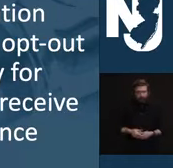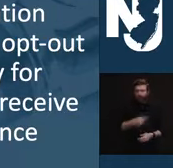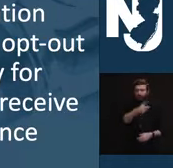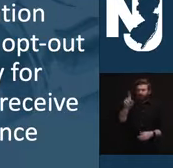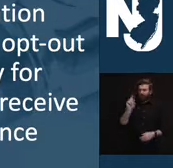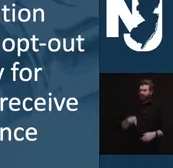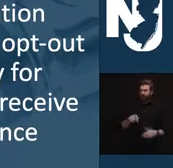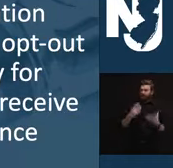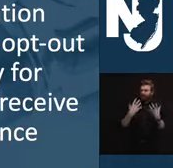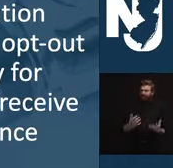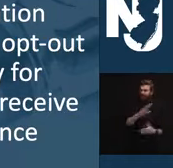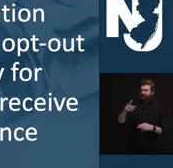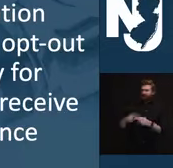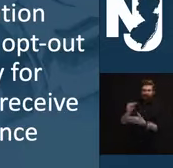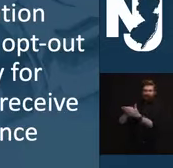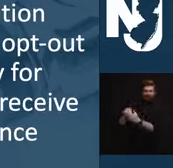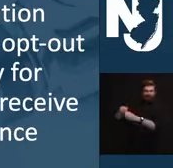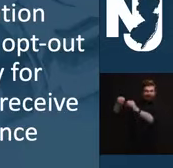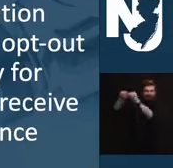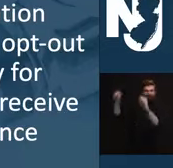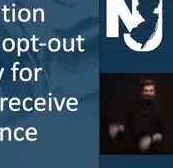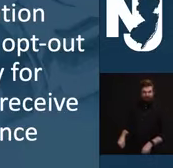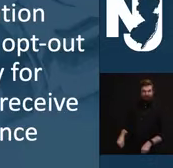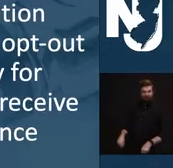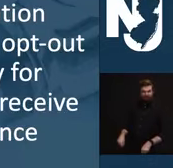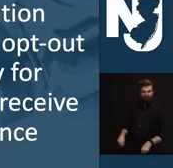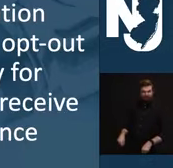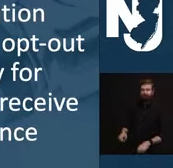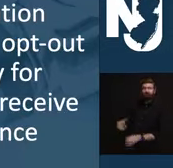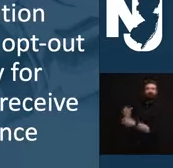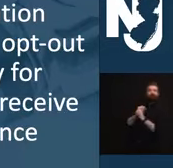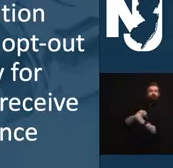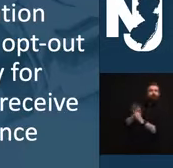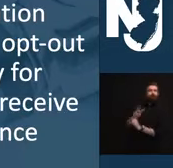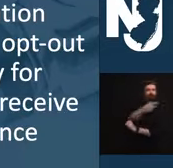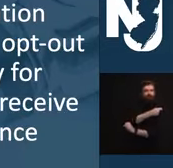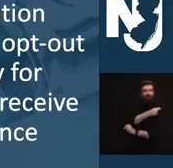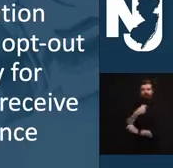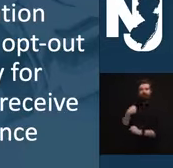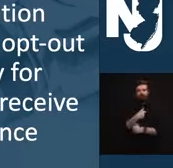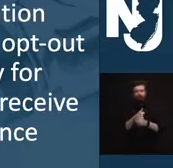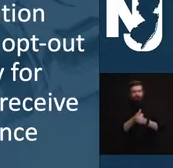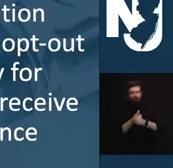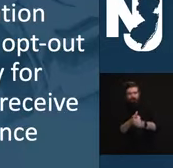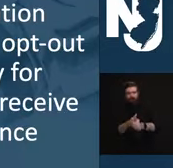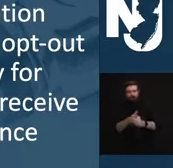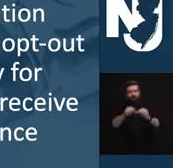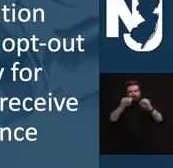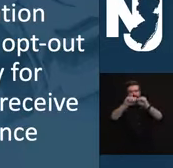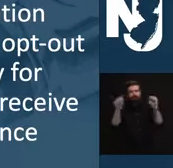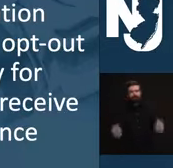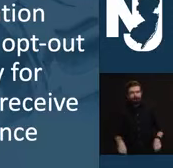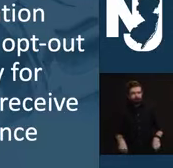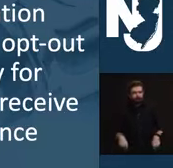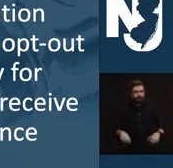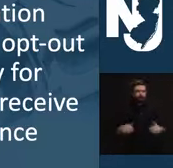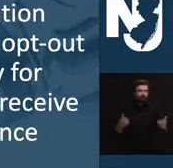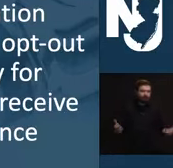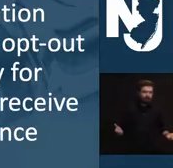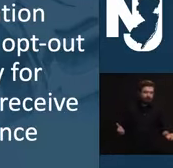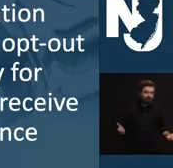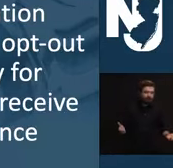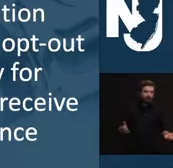dosages and make sure that it's as safely and efficiently distributed as possible. So as I say, we are ready for this